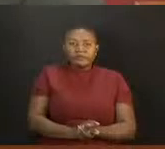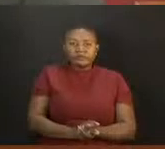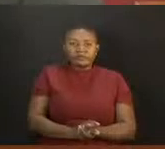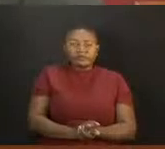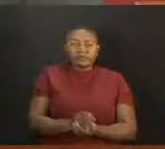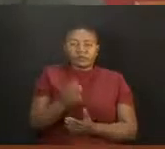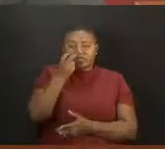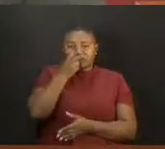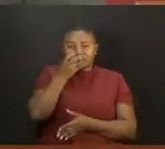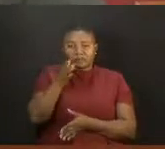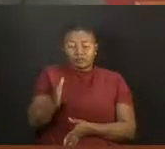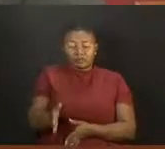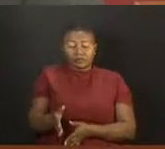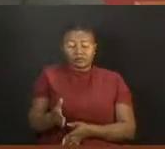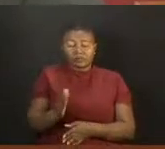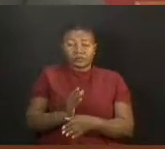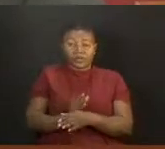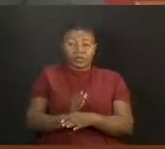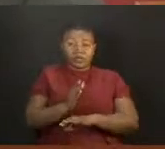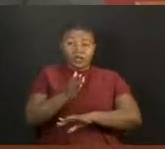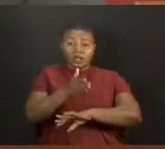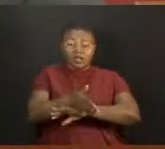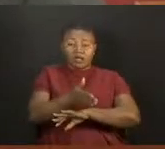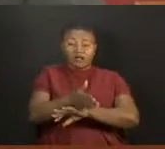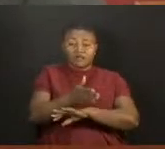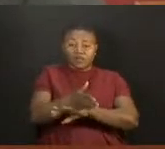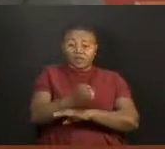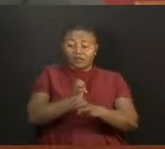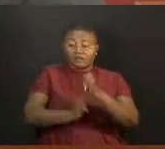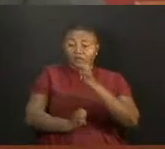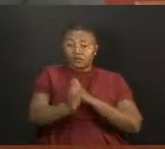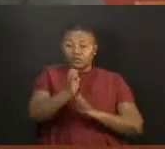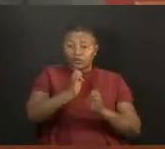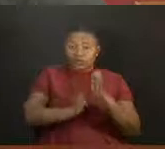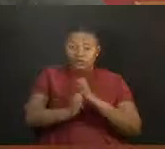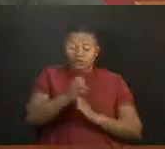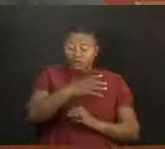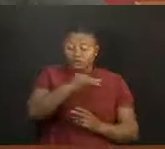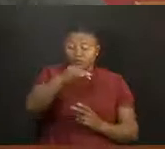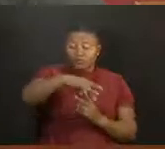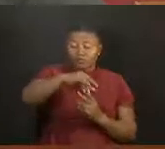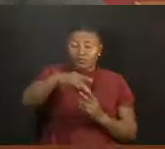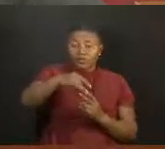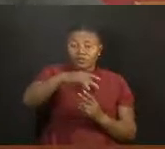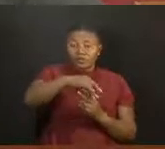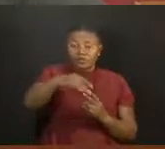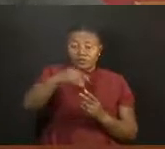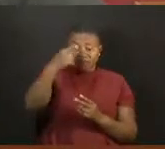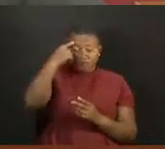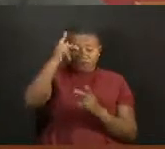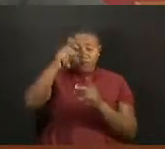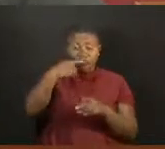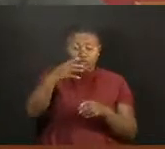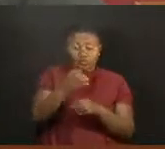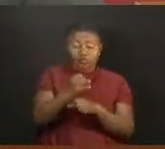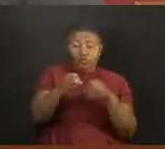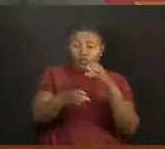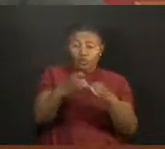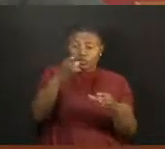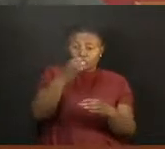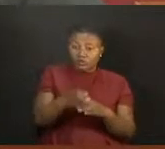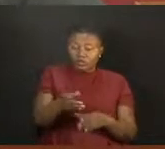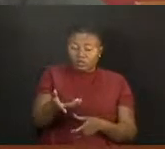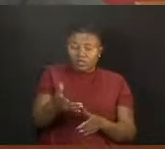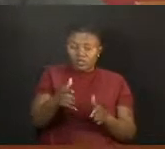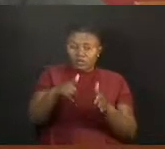Mr. Speaker, after the evaluation and then selection of the contractor, the lowest